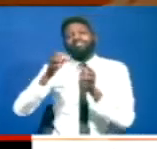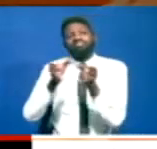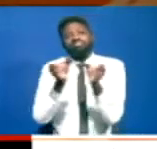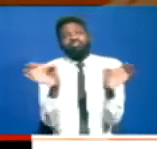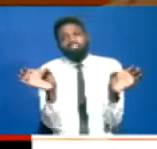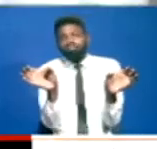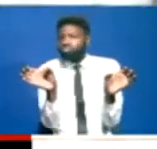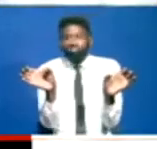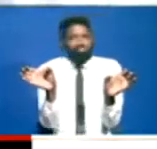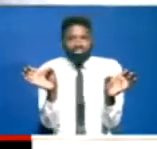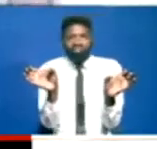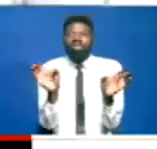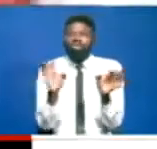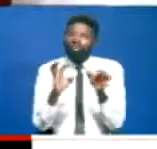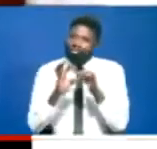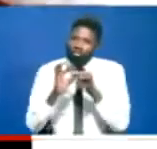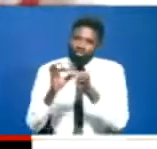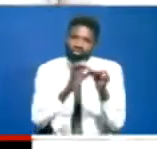period.